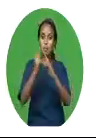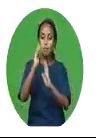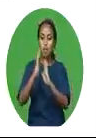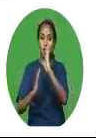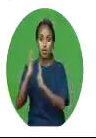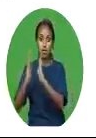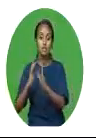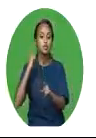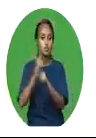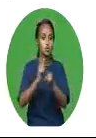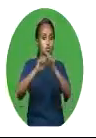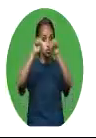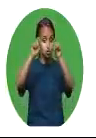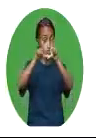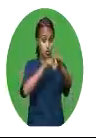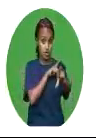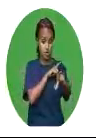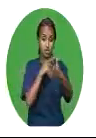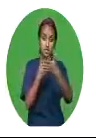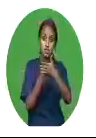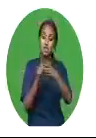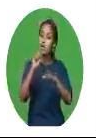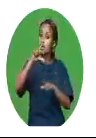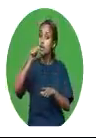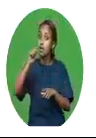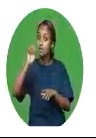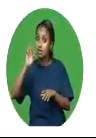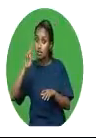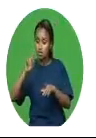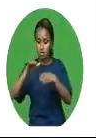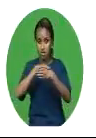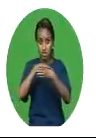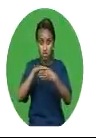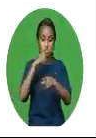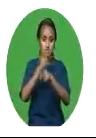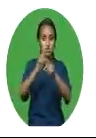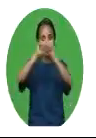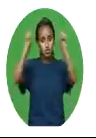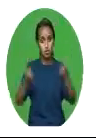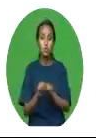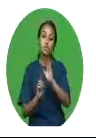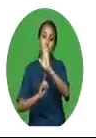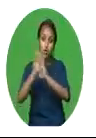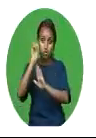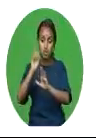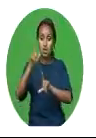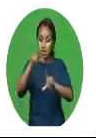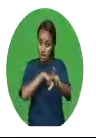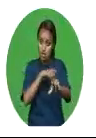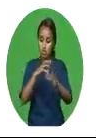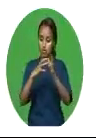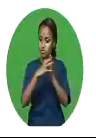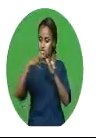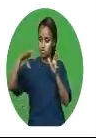are true length. The lateral edges are also true length in the development. The length of the stretch